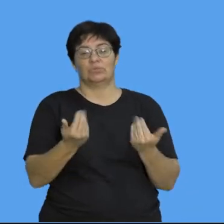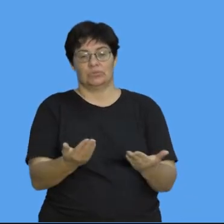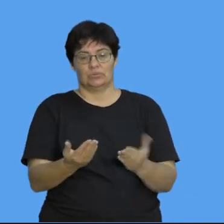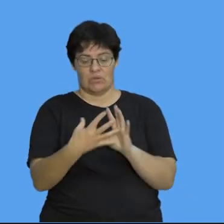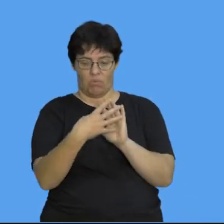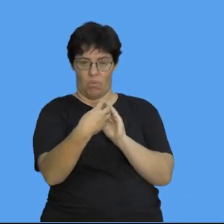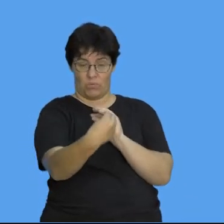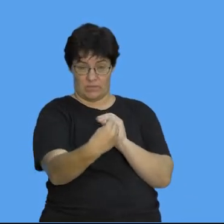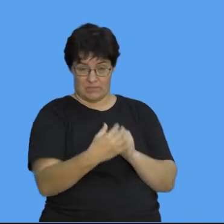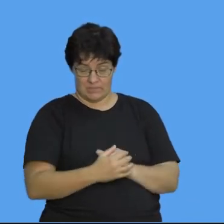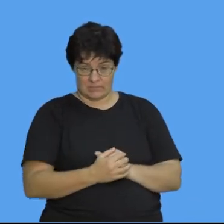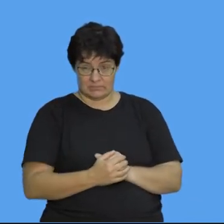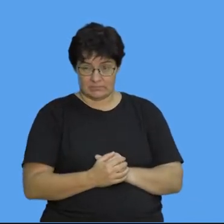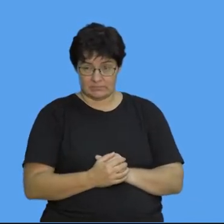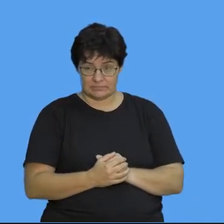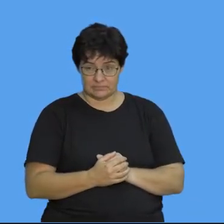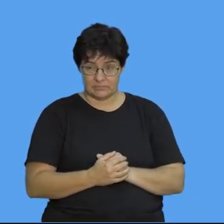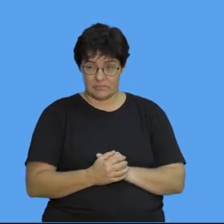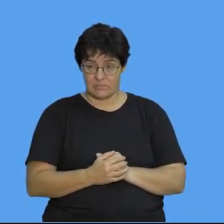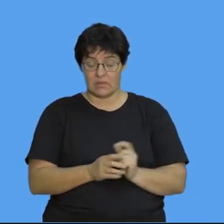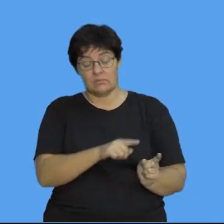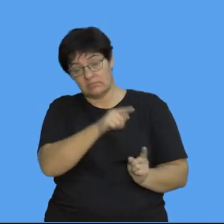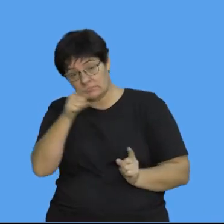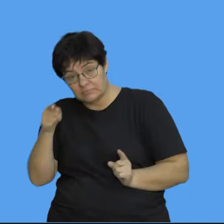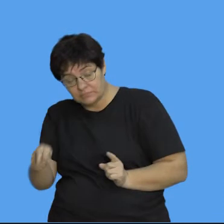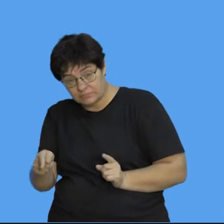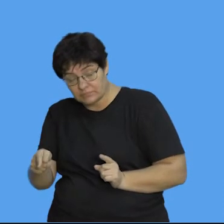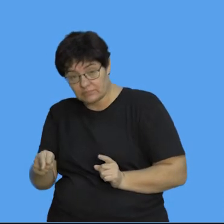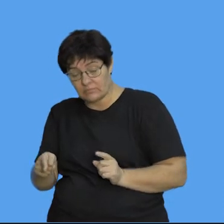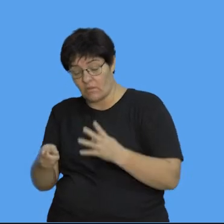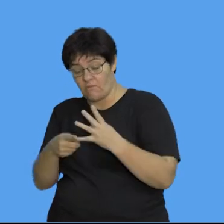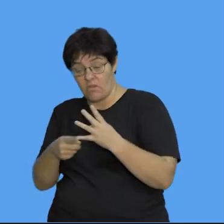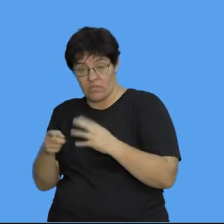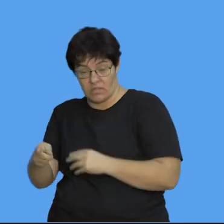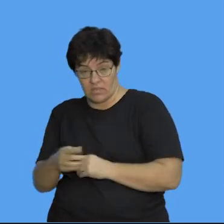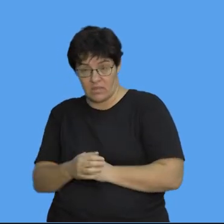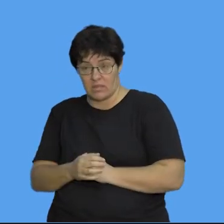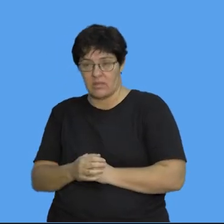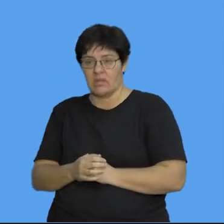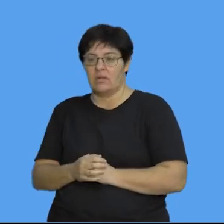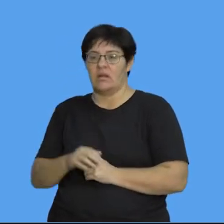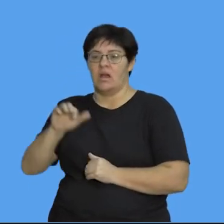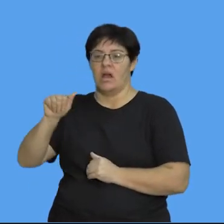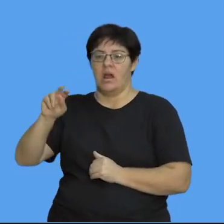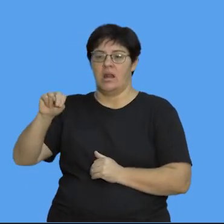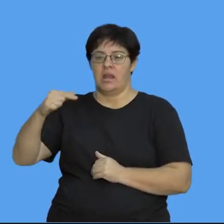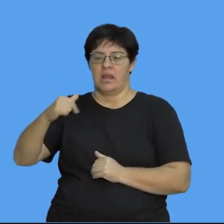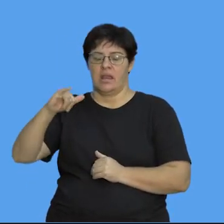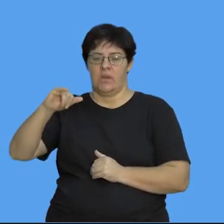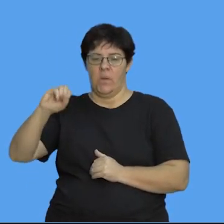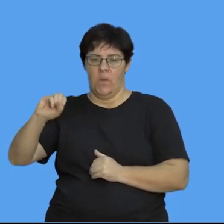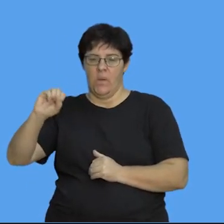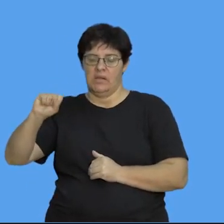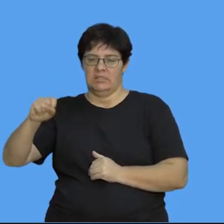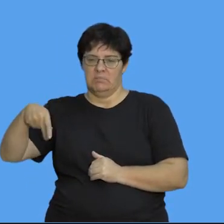that produces a pine cone. Then the other group of seed-bearing plants are going